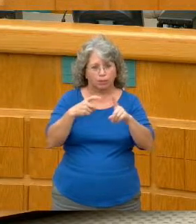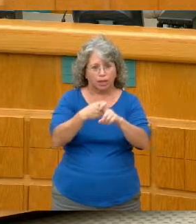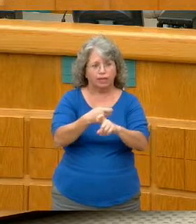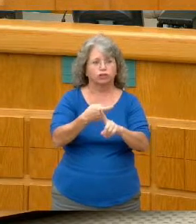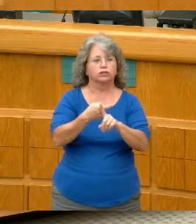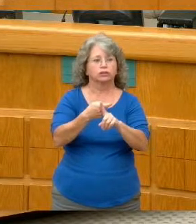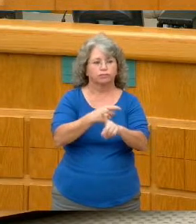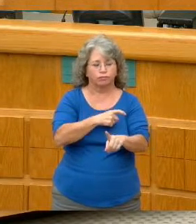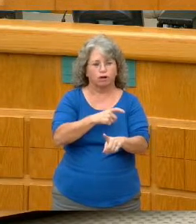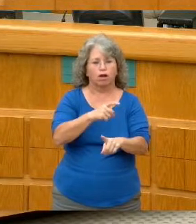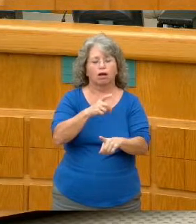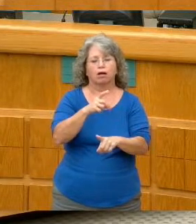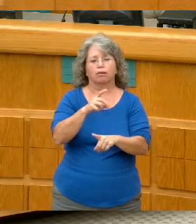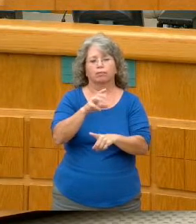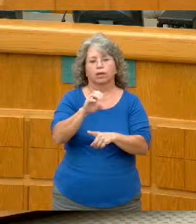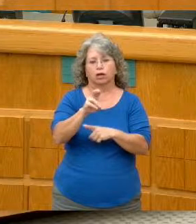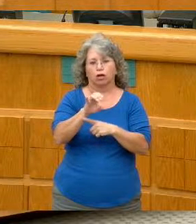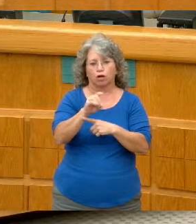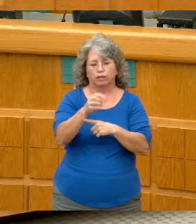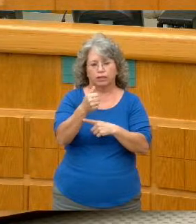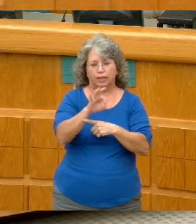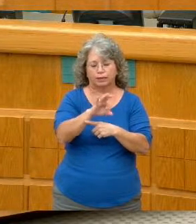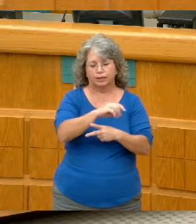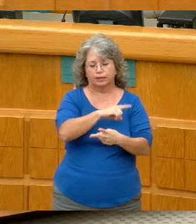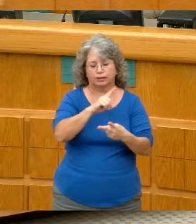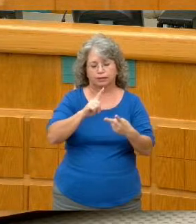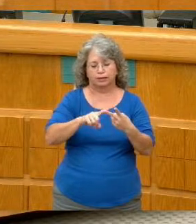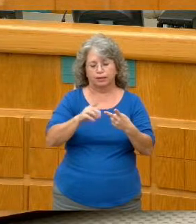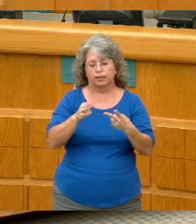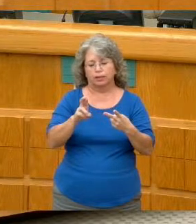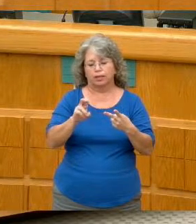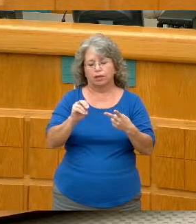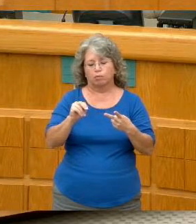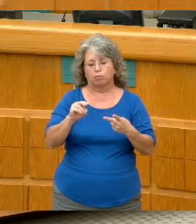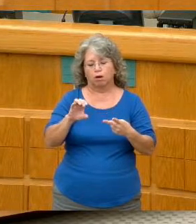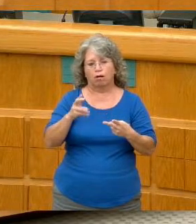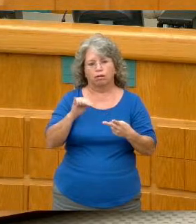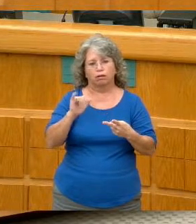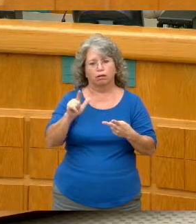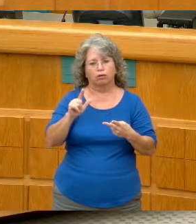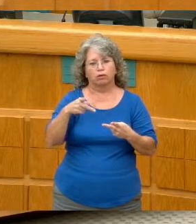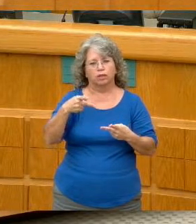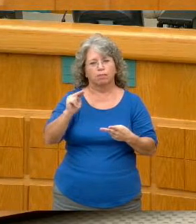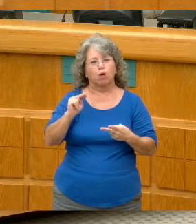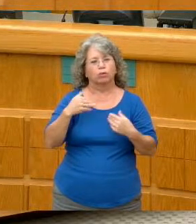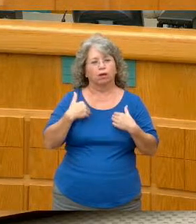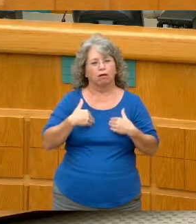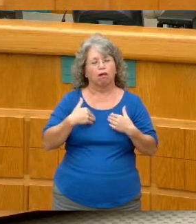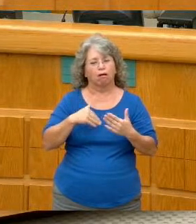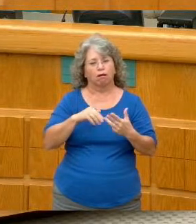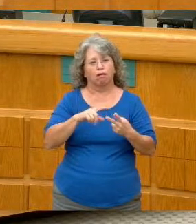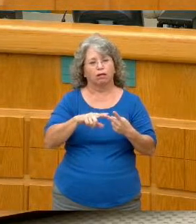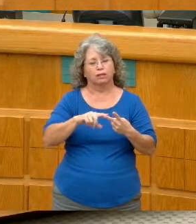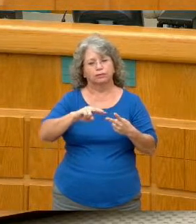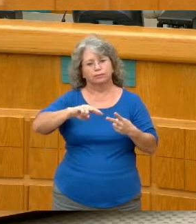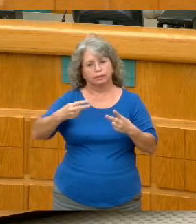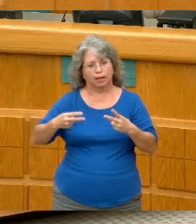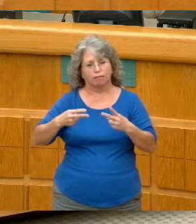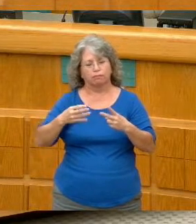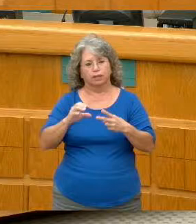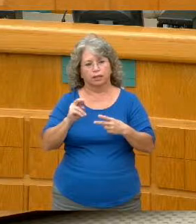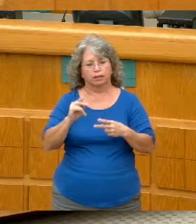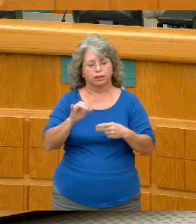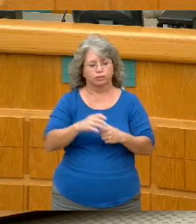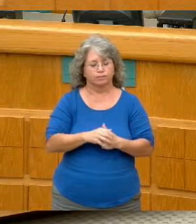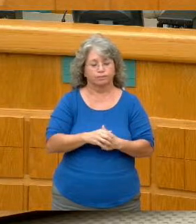COVID-19 viral infection, and bronchopneumonia listed as other significant condition. On